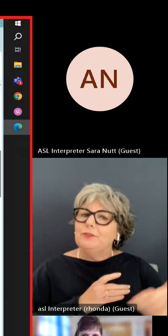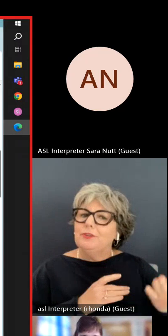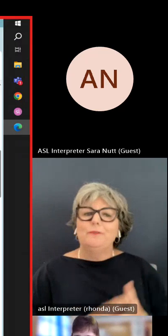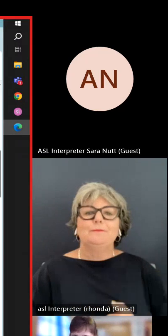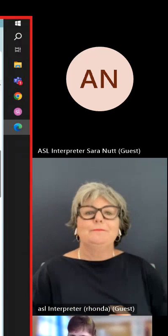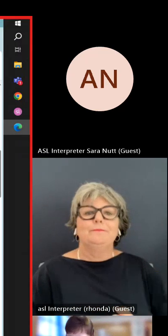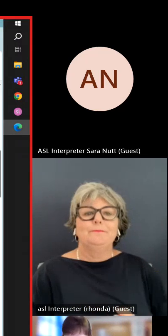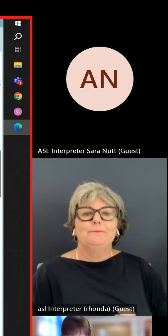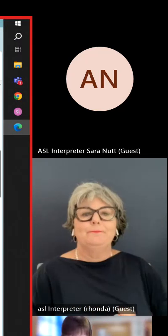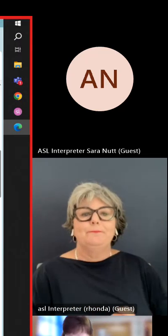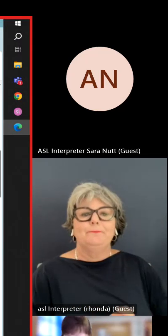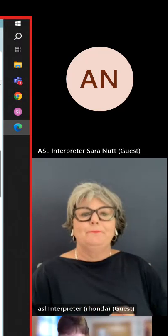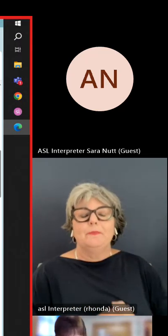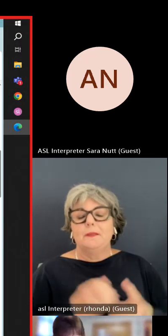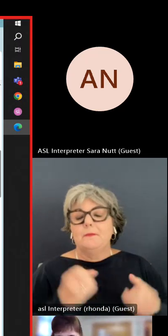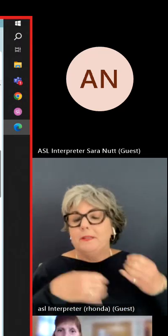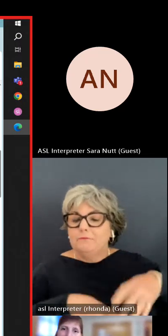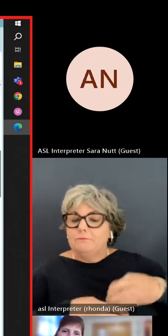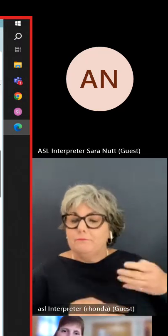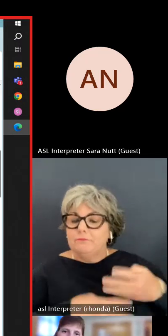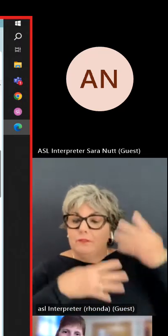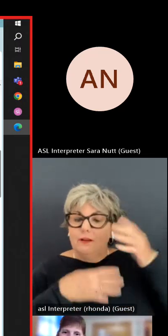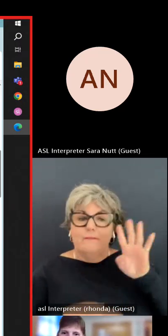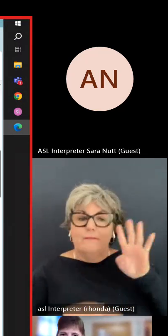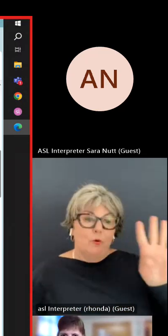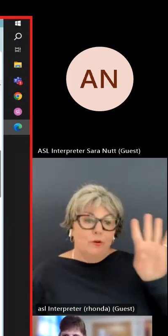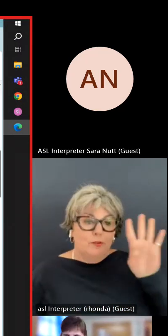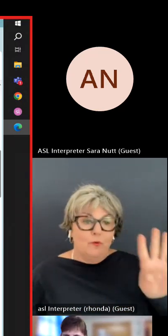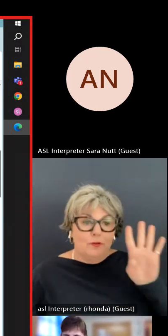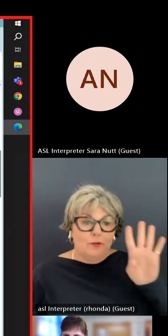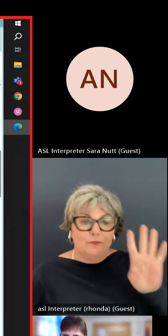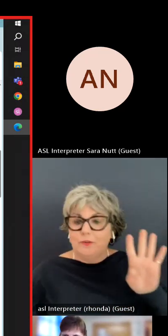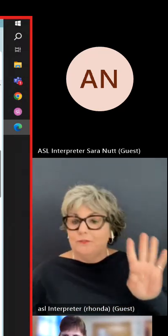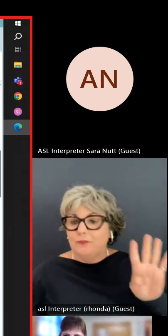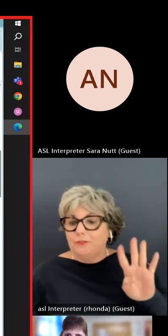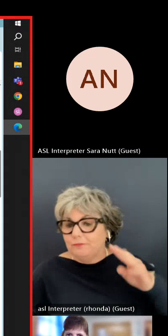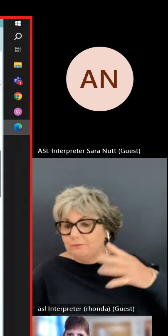it looks like we've got lots of fours there.